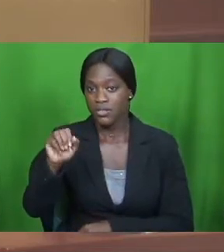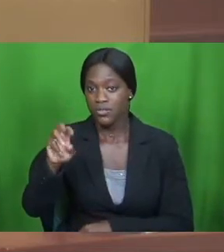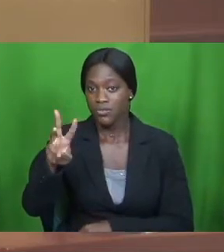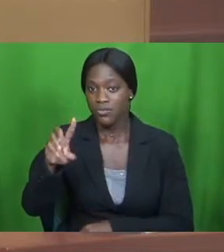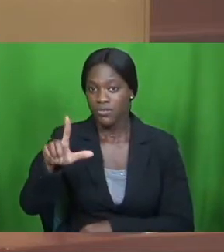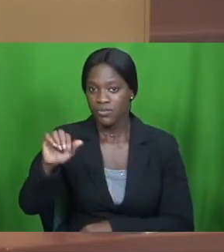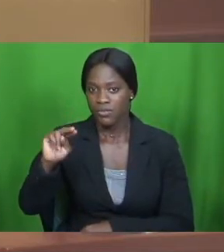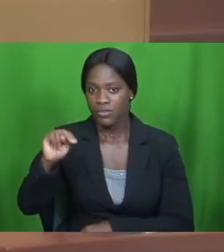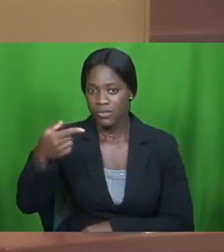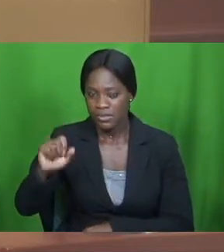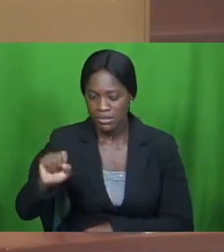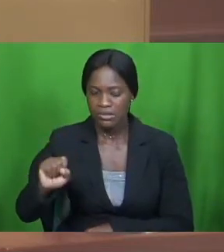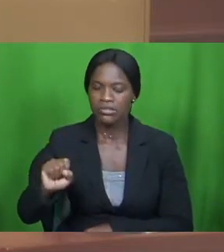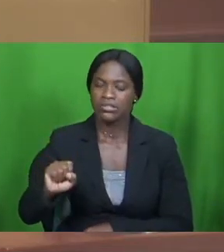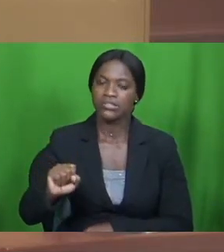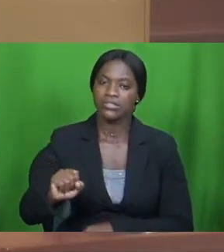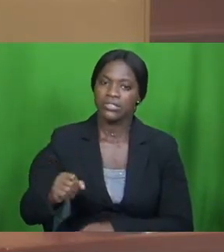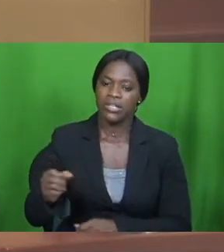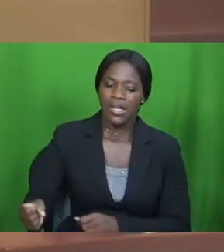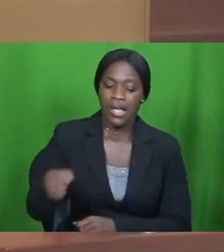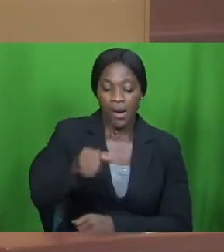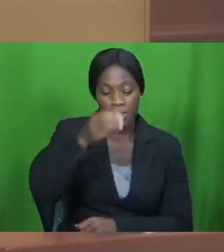ambassador of Ghana